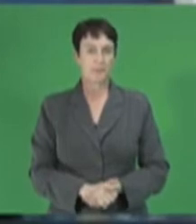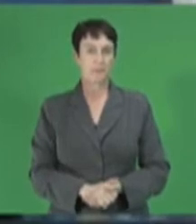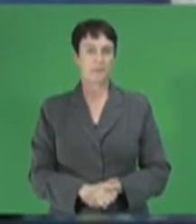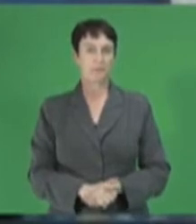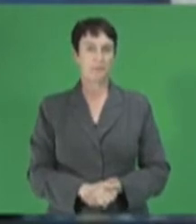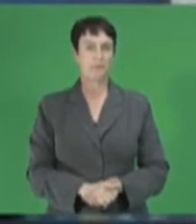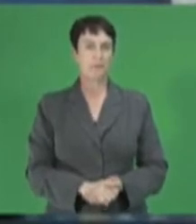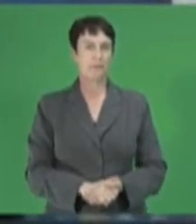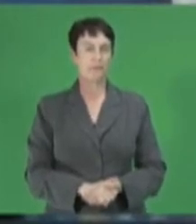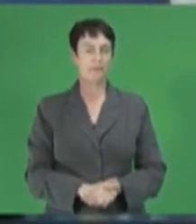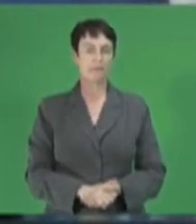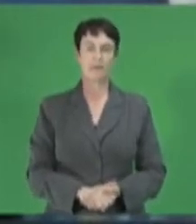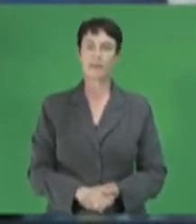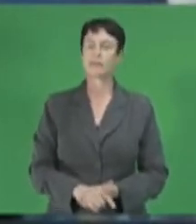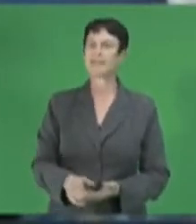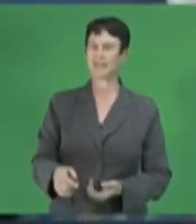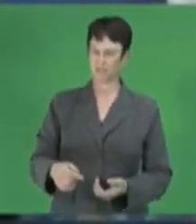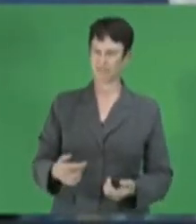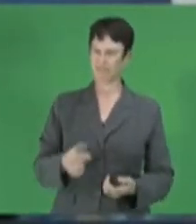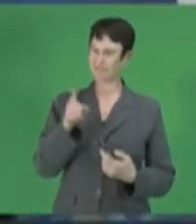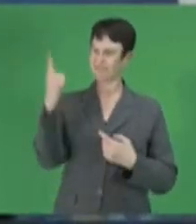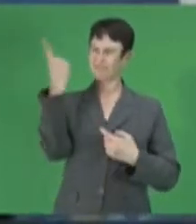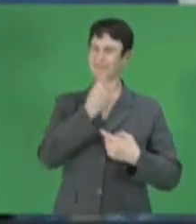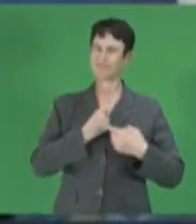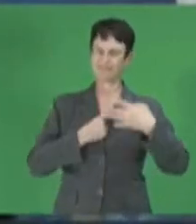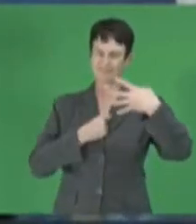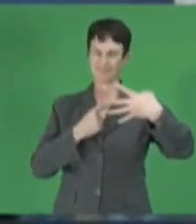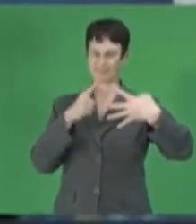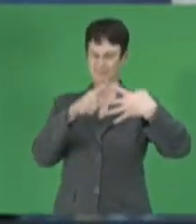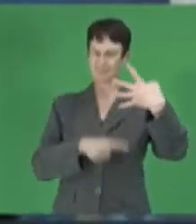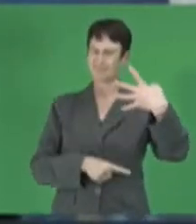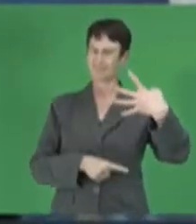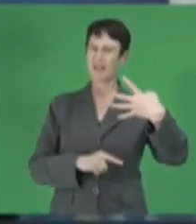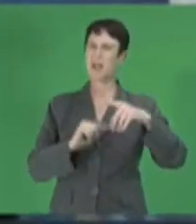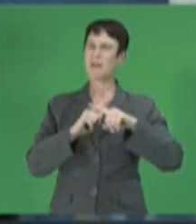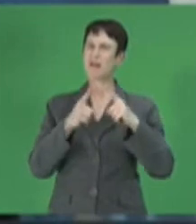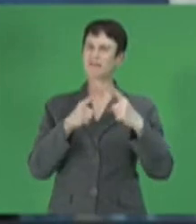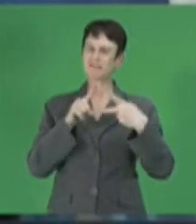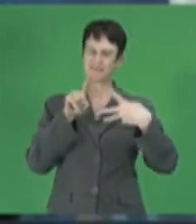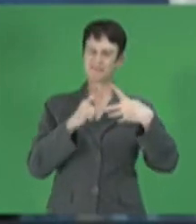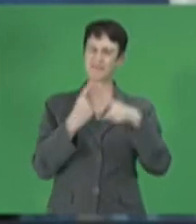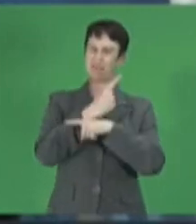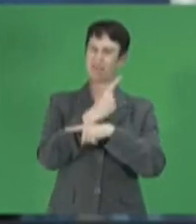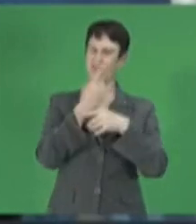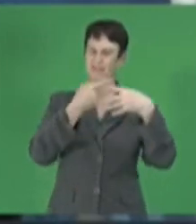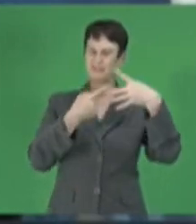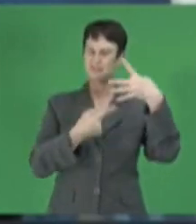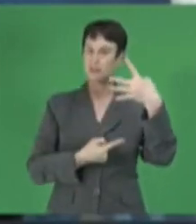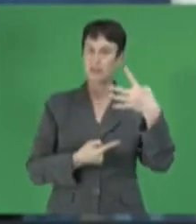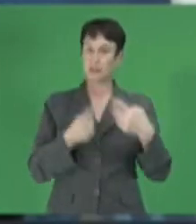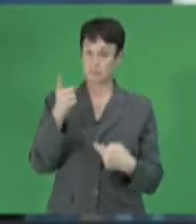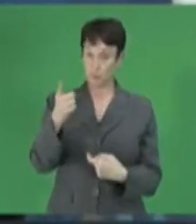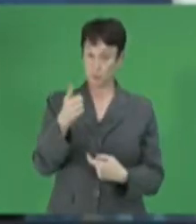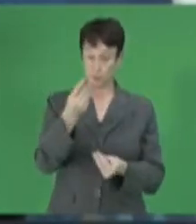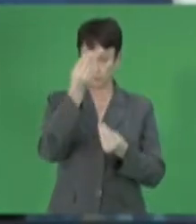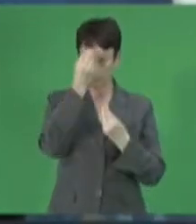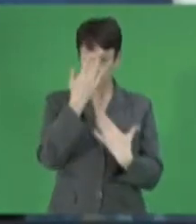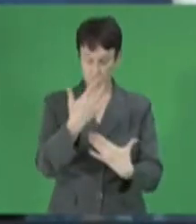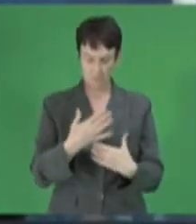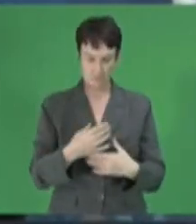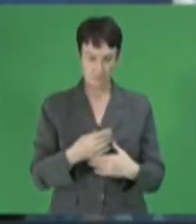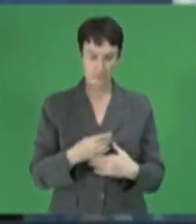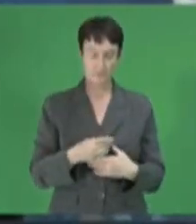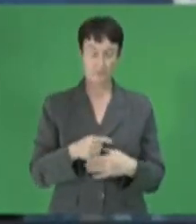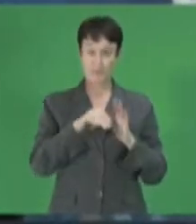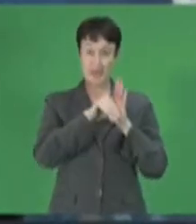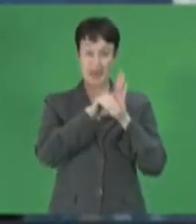Mfuneko, your questions are contradictory. Because you see, if you say inflation is a function of